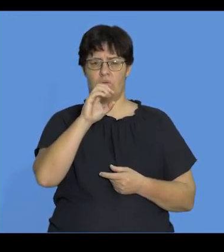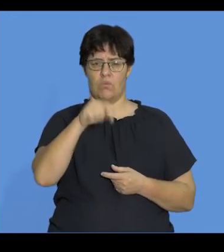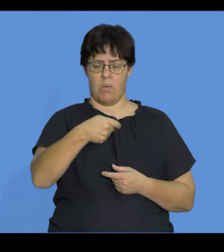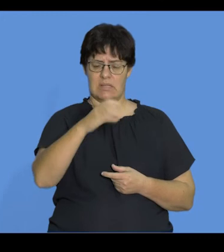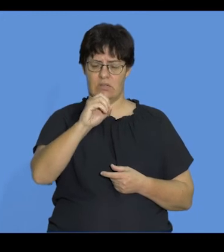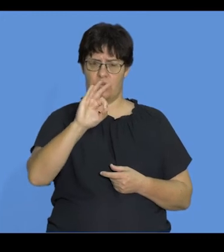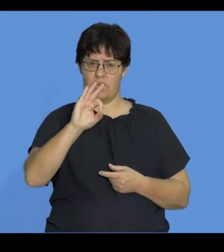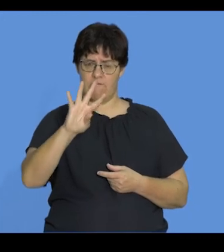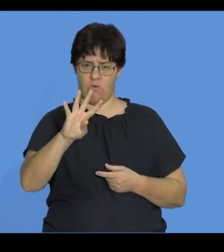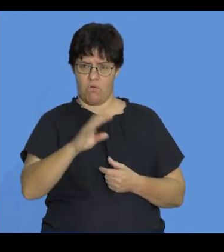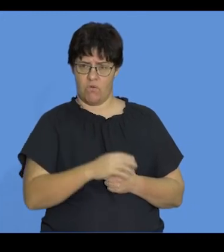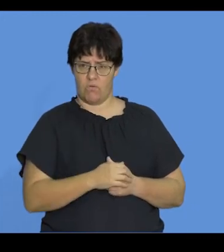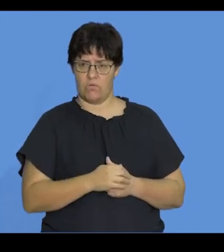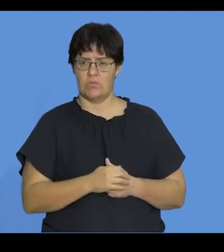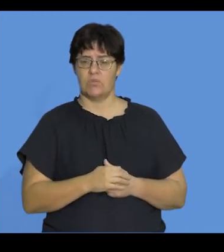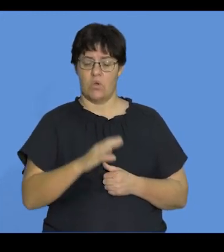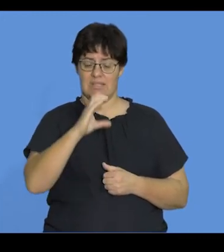0.034 moles, okay?